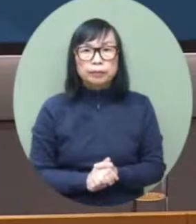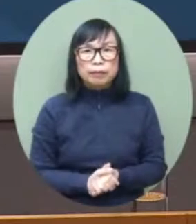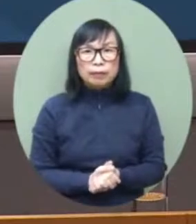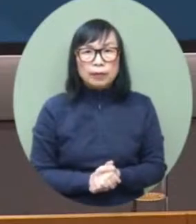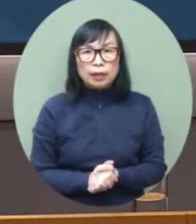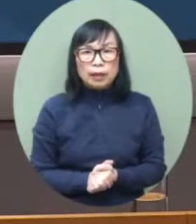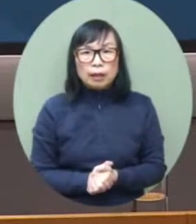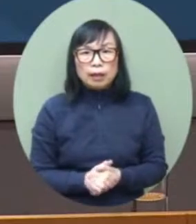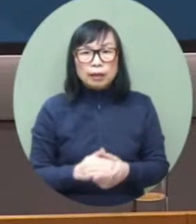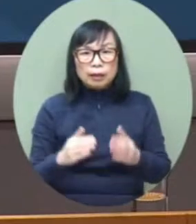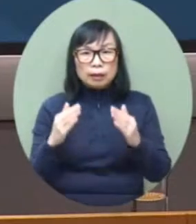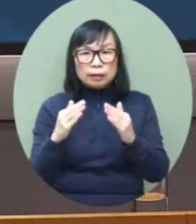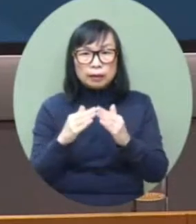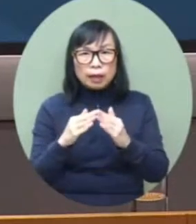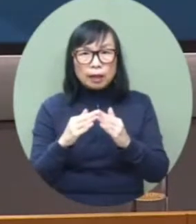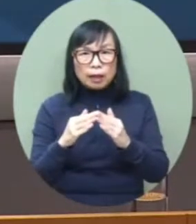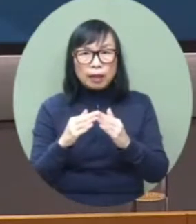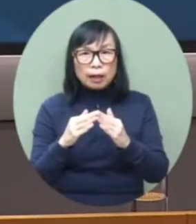support.